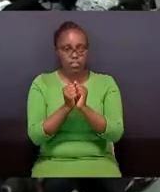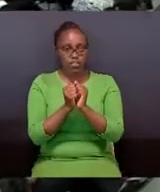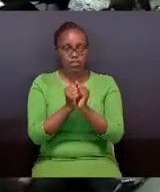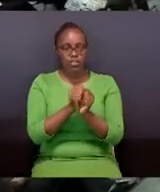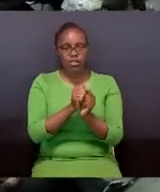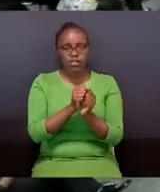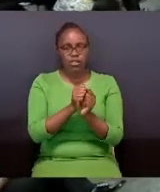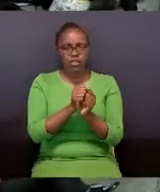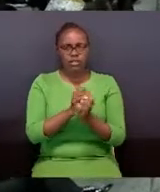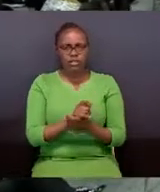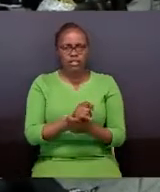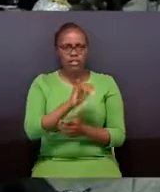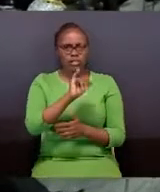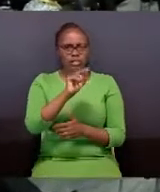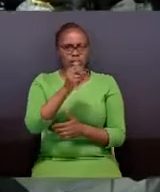from Namibia.